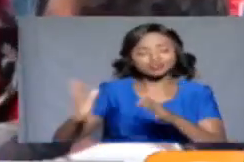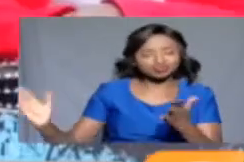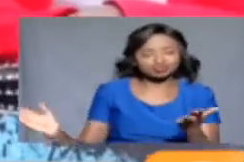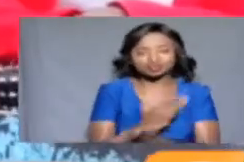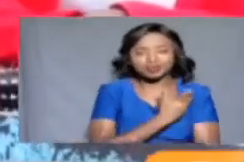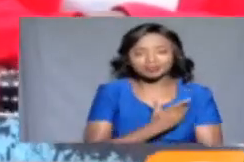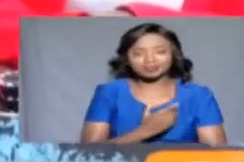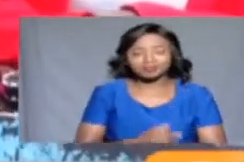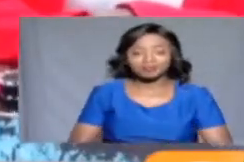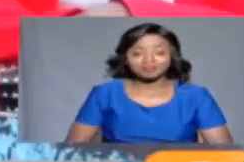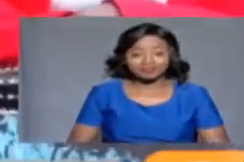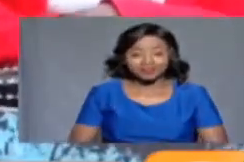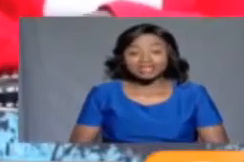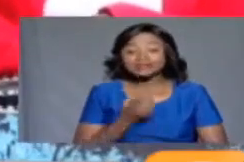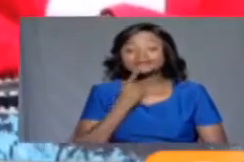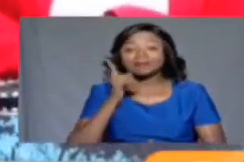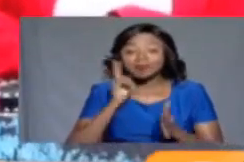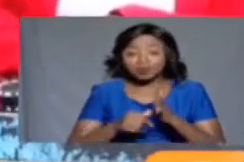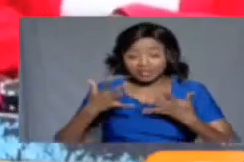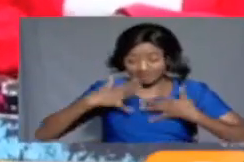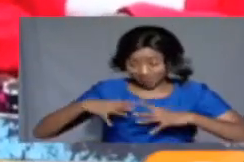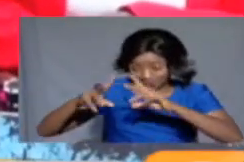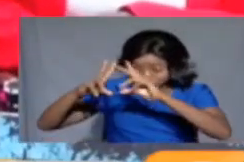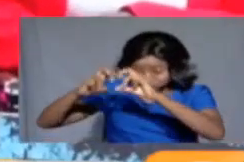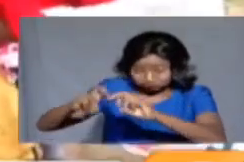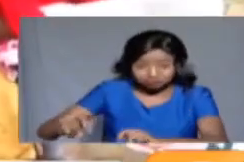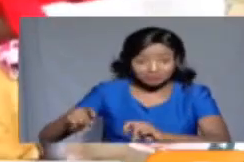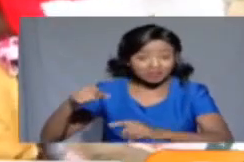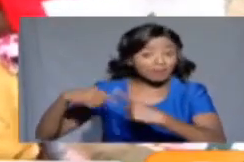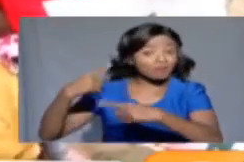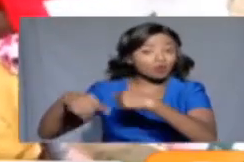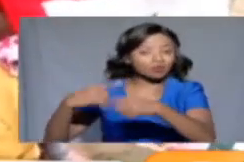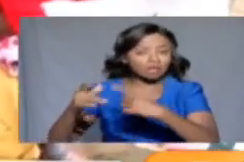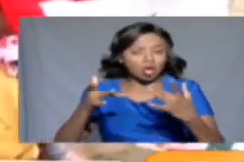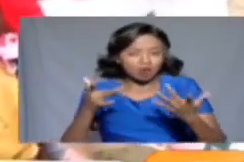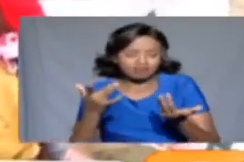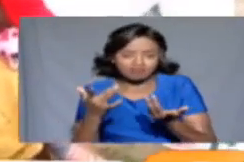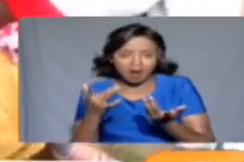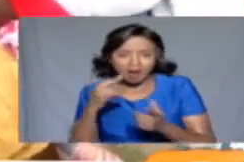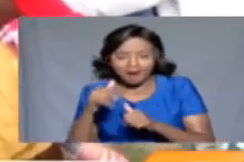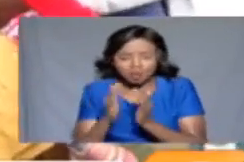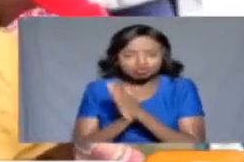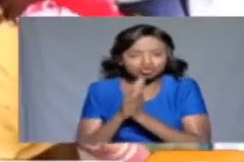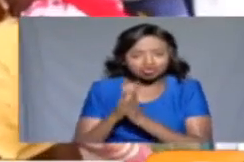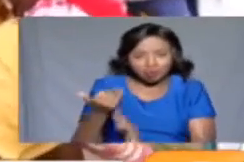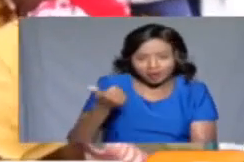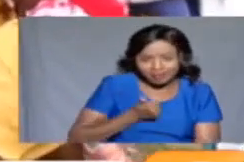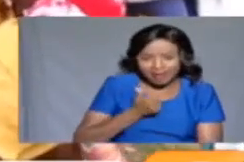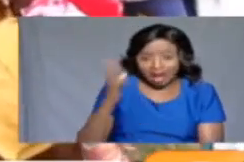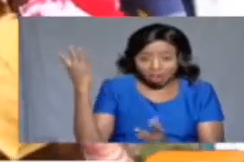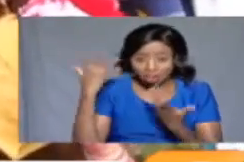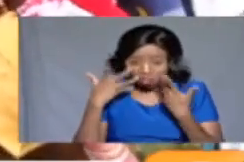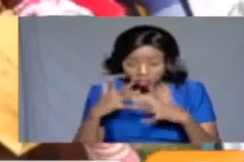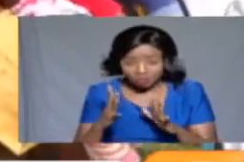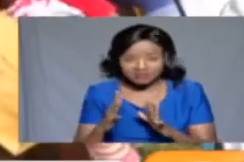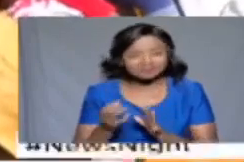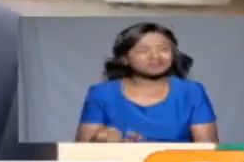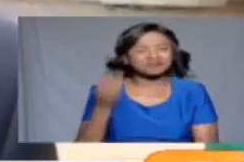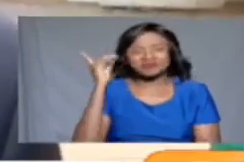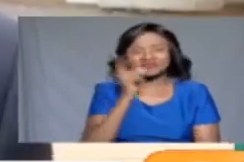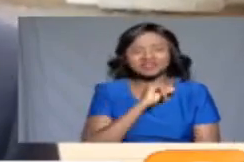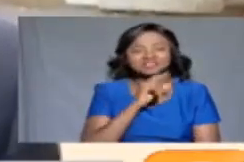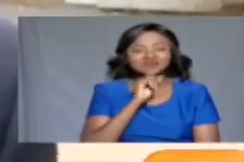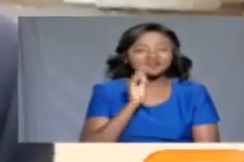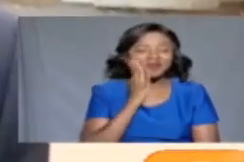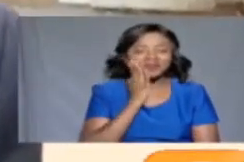school, citing that whatever investigation was being conducted concerning the missing child was a matter well known by the said parents.